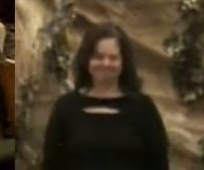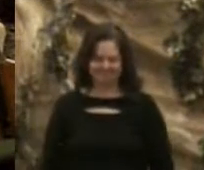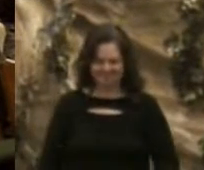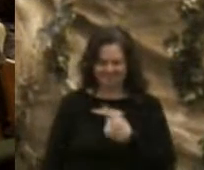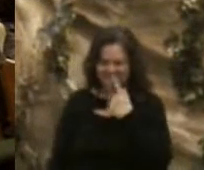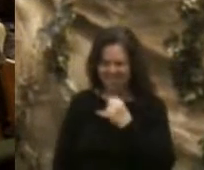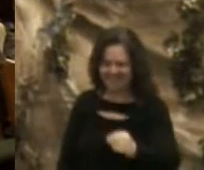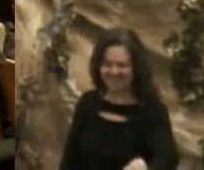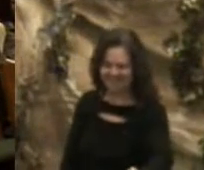stranger, traveling through this world of war. I'm just-way-faring I'm I'm